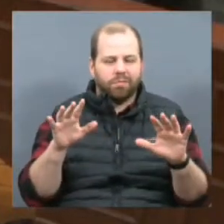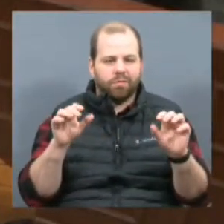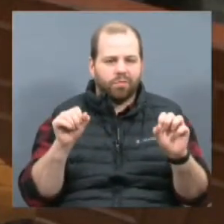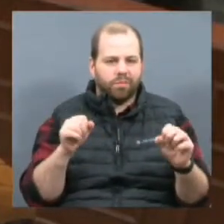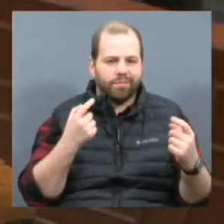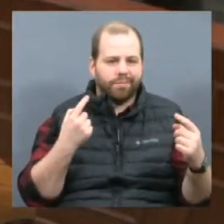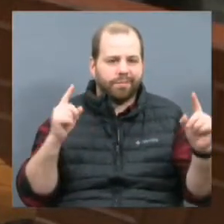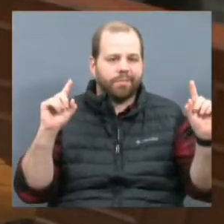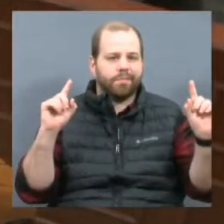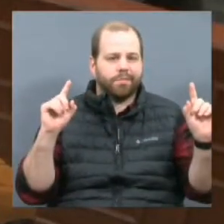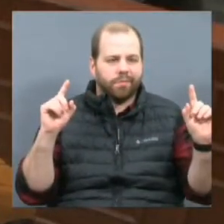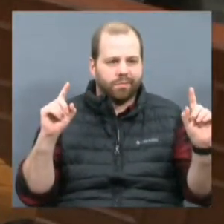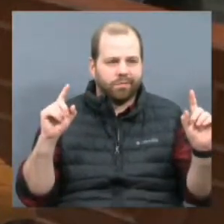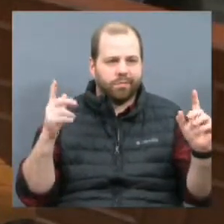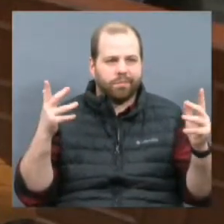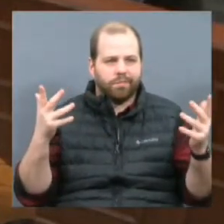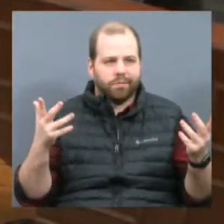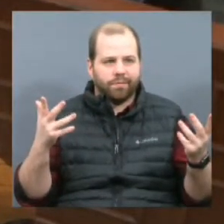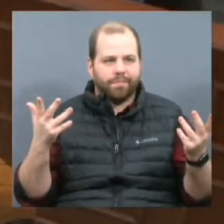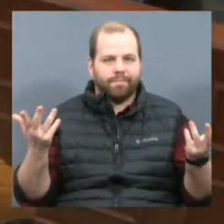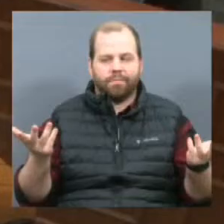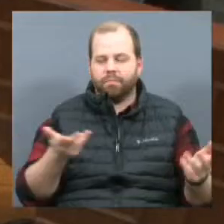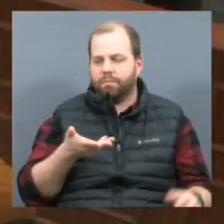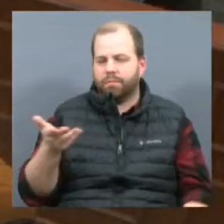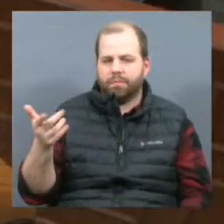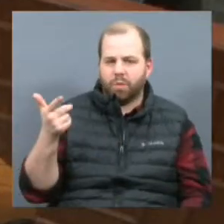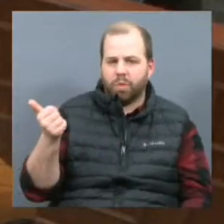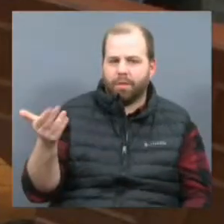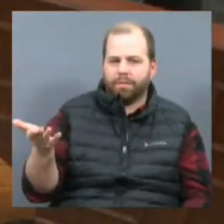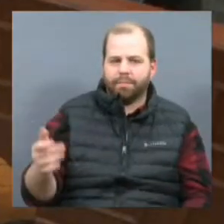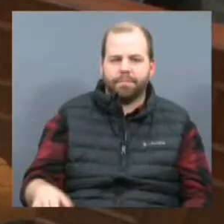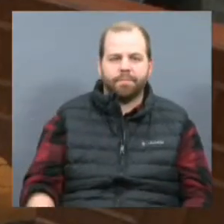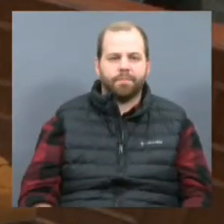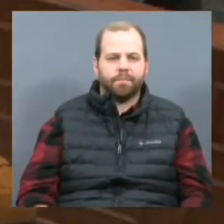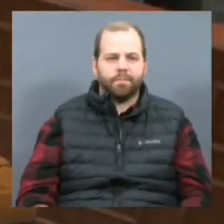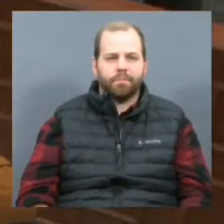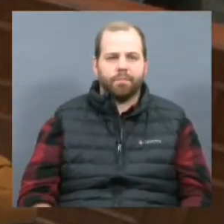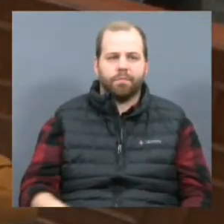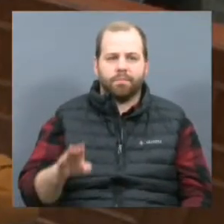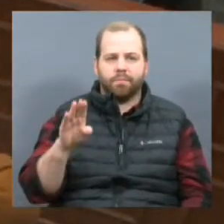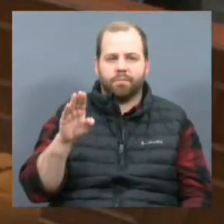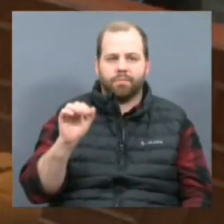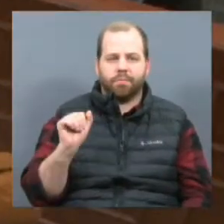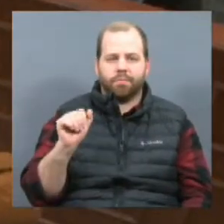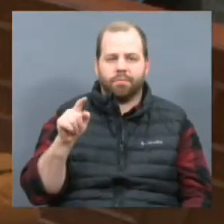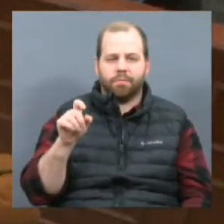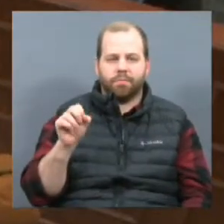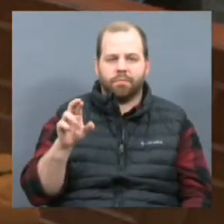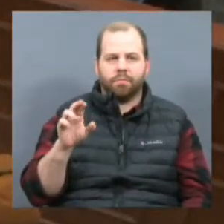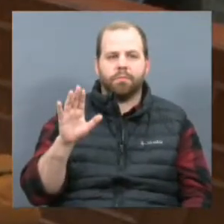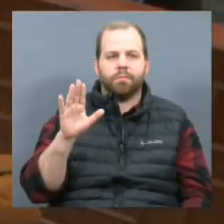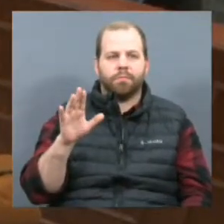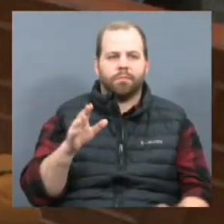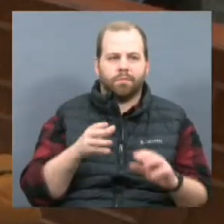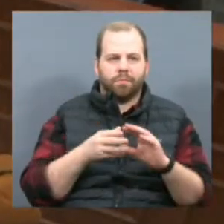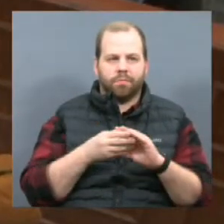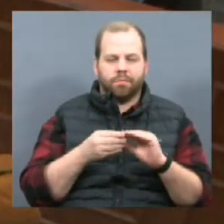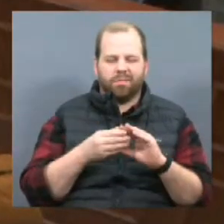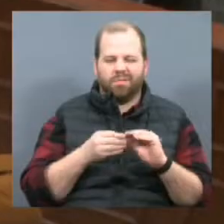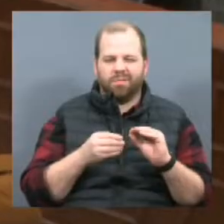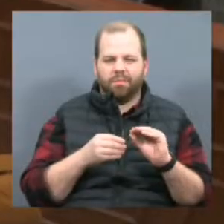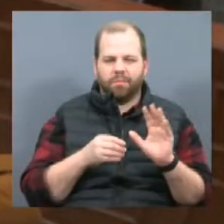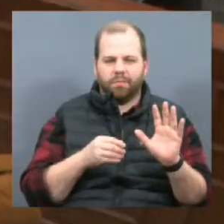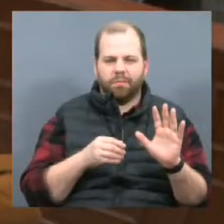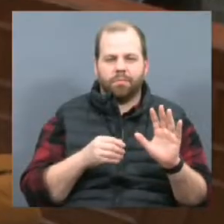before this, but, I'm sorry. Go ahead, sir. Commissioner Baxter. But before you say that, Commissioner Baxter, let me just say this. Yes. These